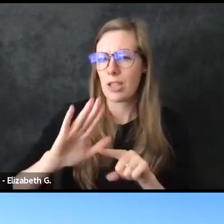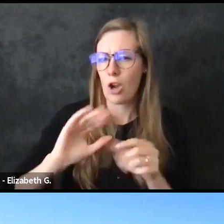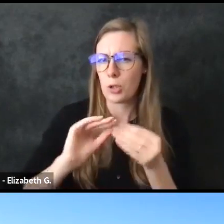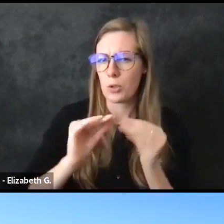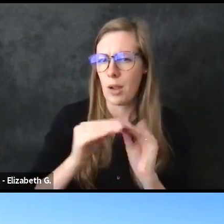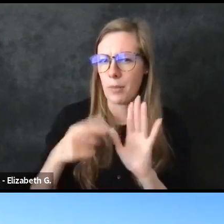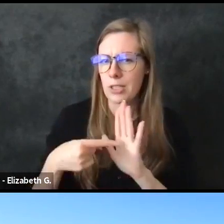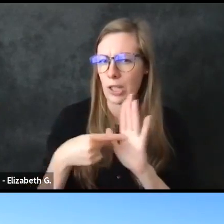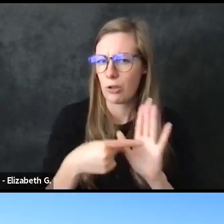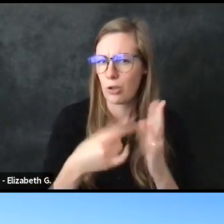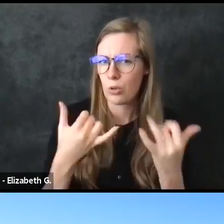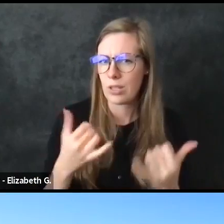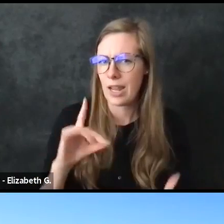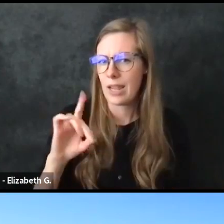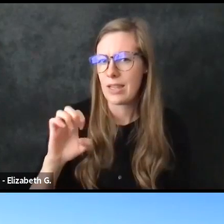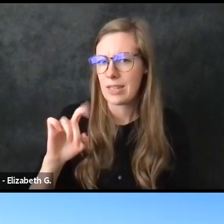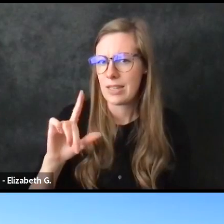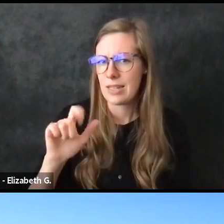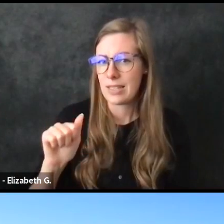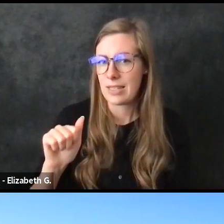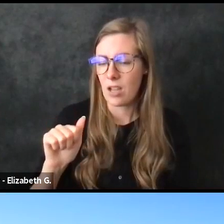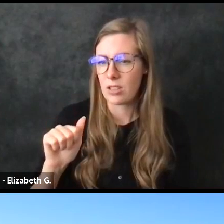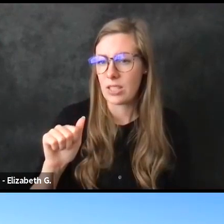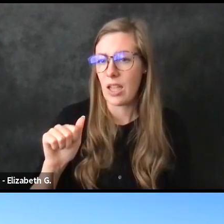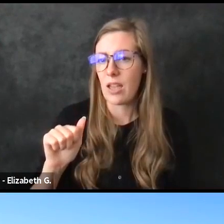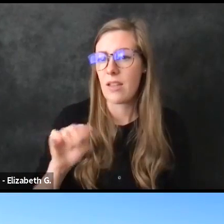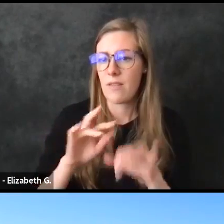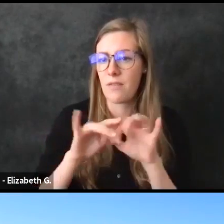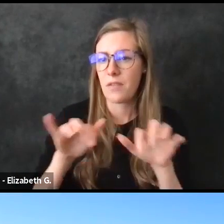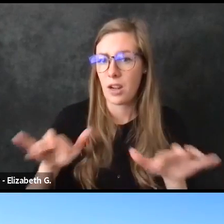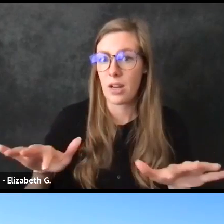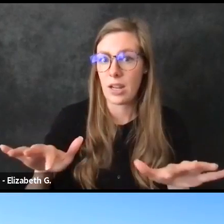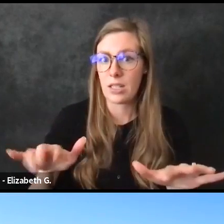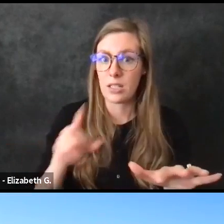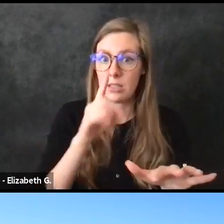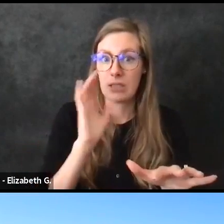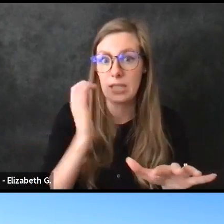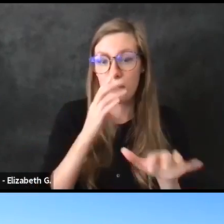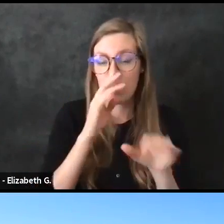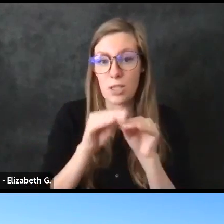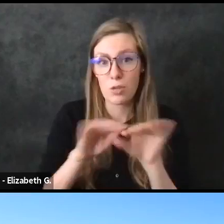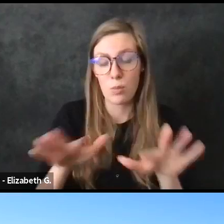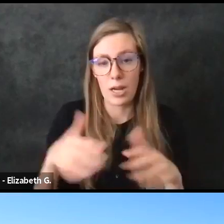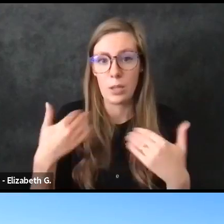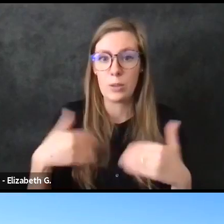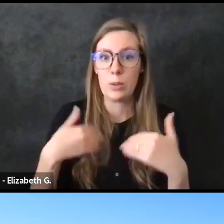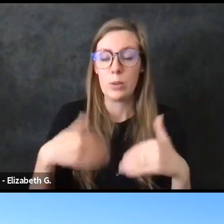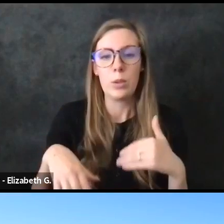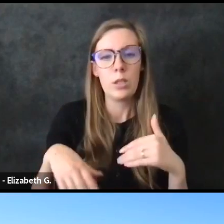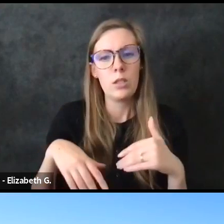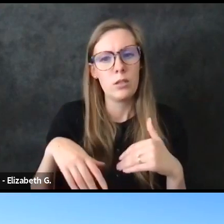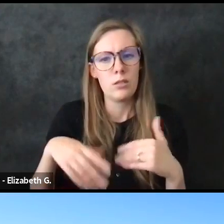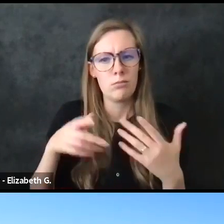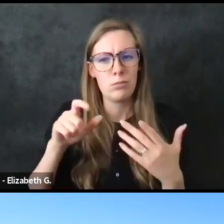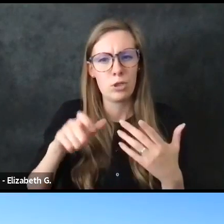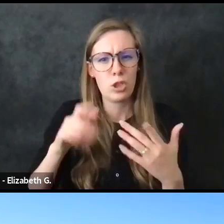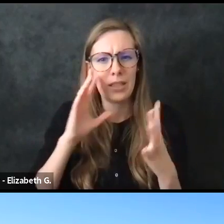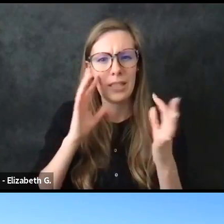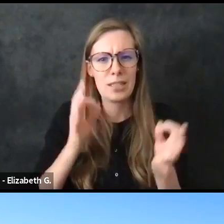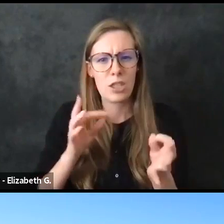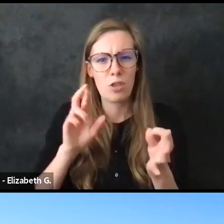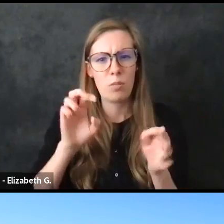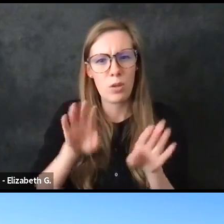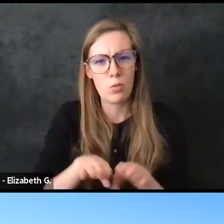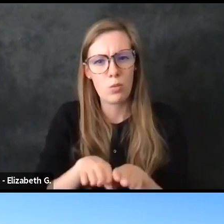sharing today, the Delta variant is clearly propagating at an alarming rate. He asks, shouldn't the decision of reopening the schools